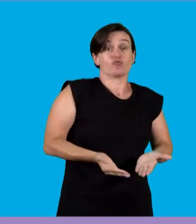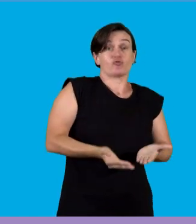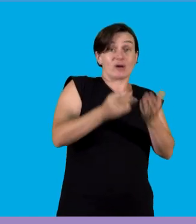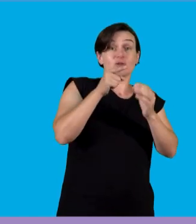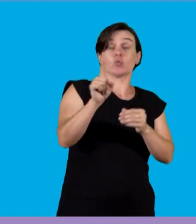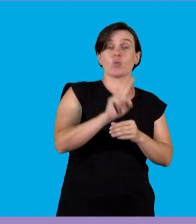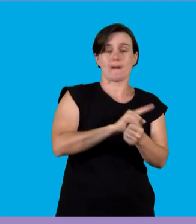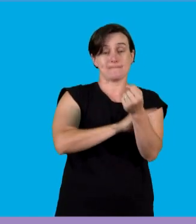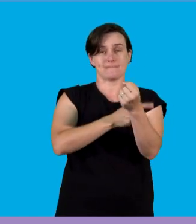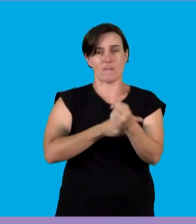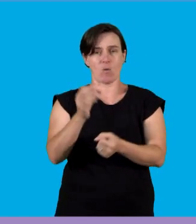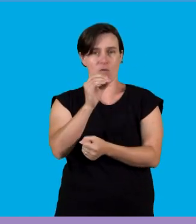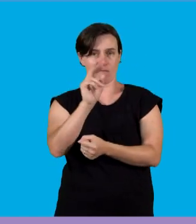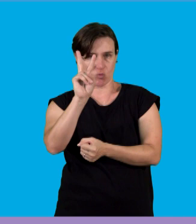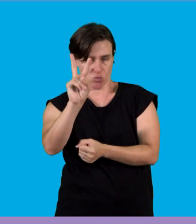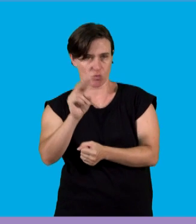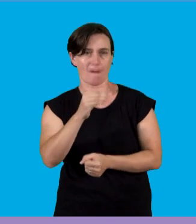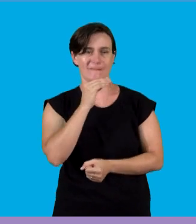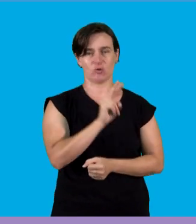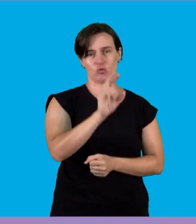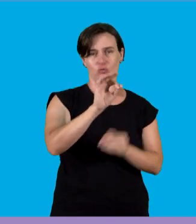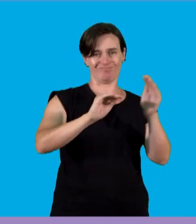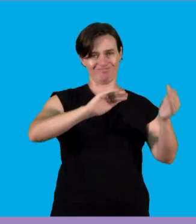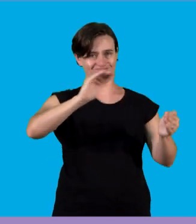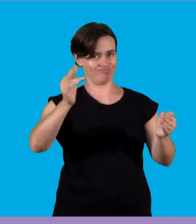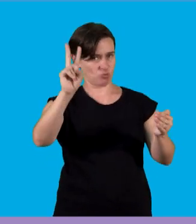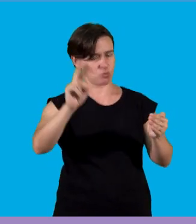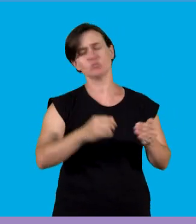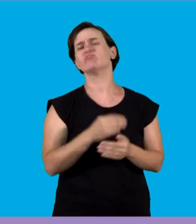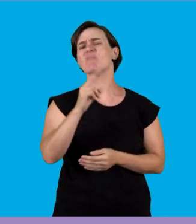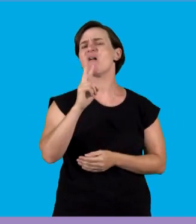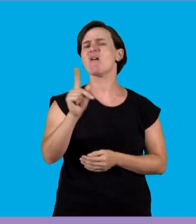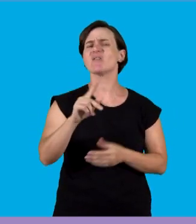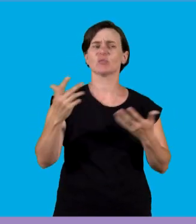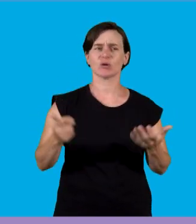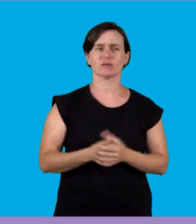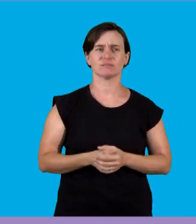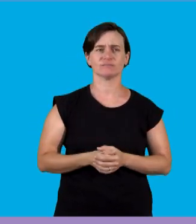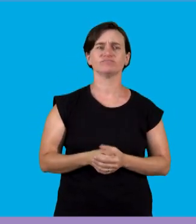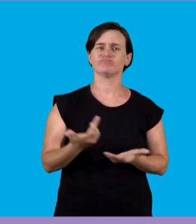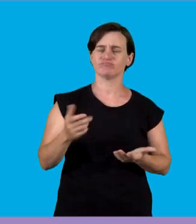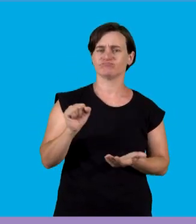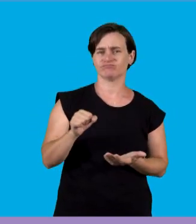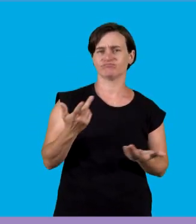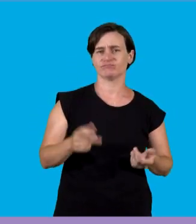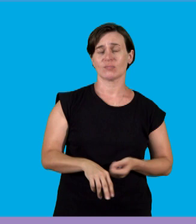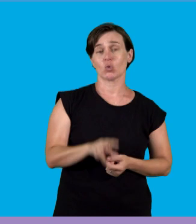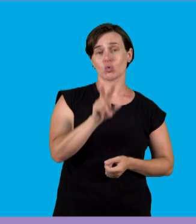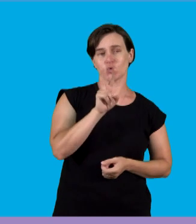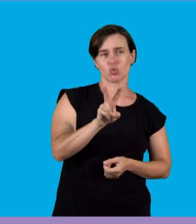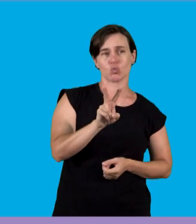of 2. So according to what we've just learned in that law, what is our answer going to be? Yes, it's going to be